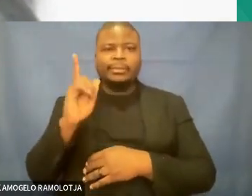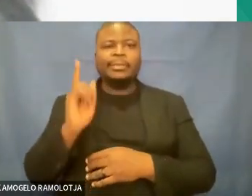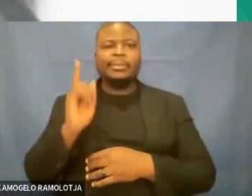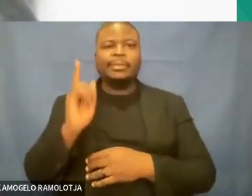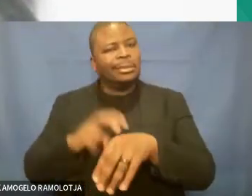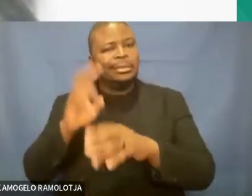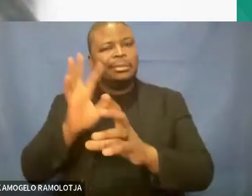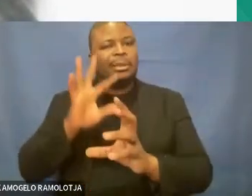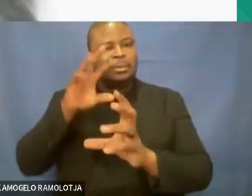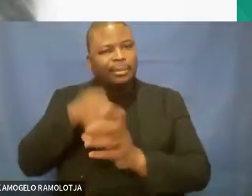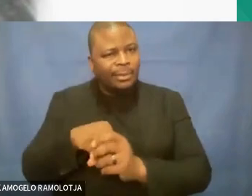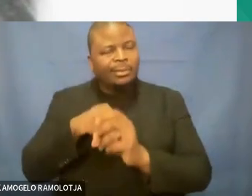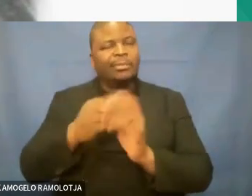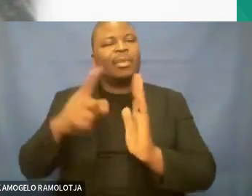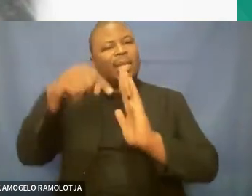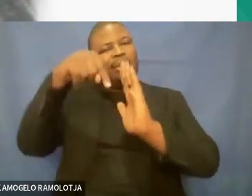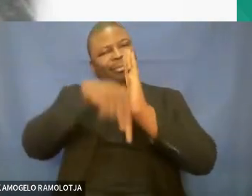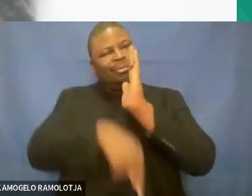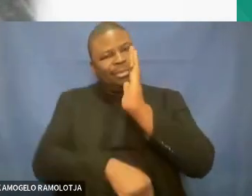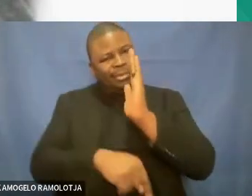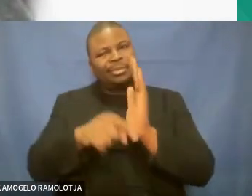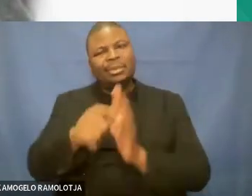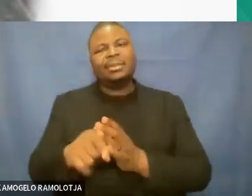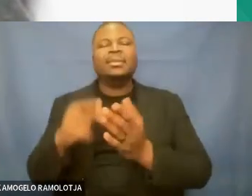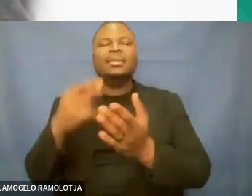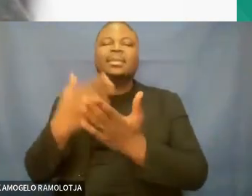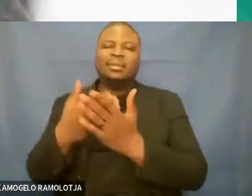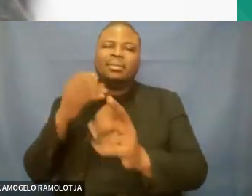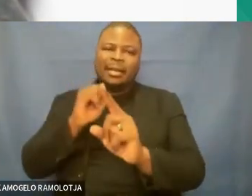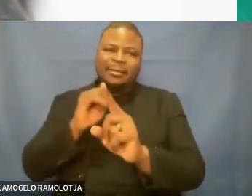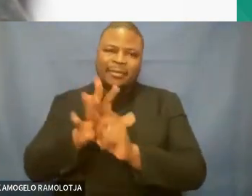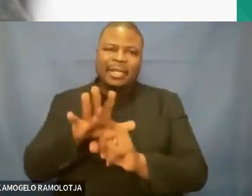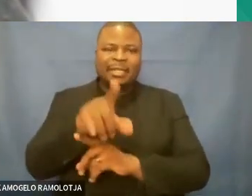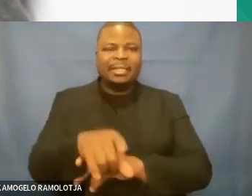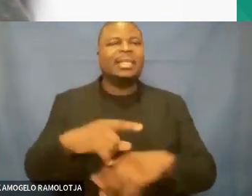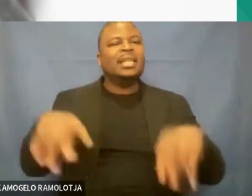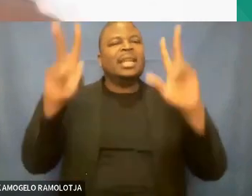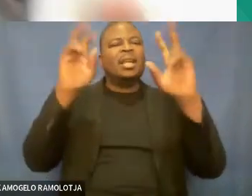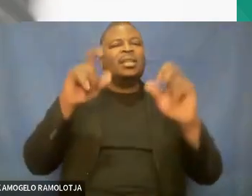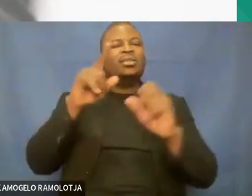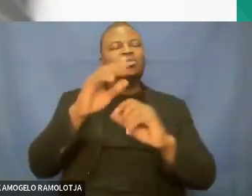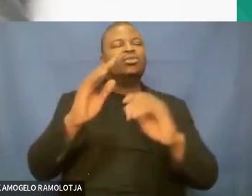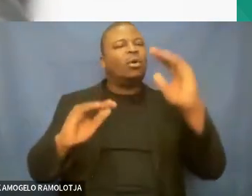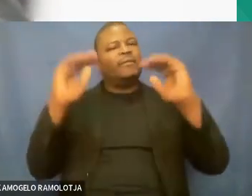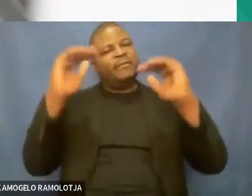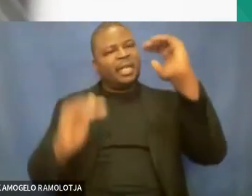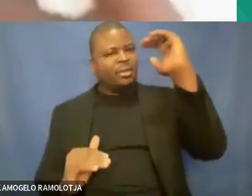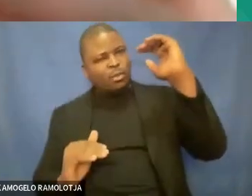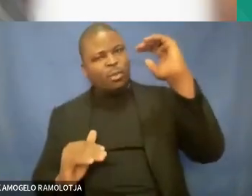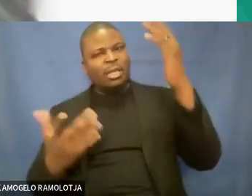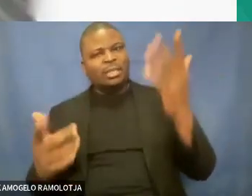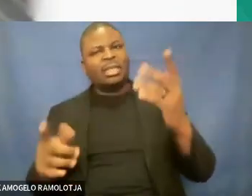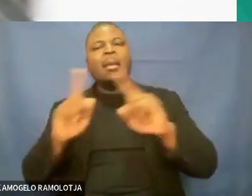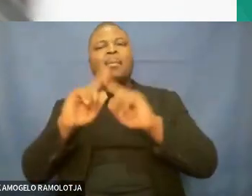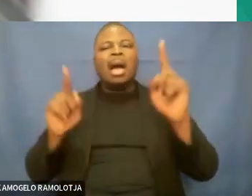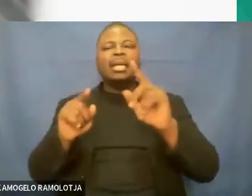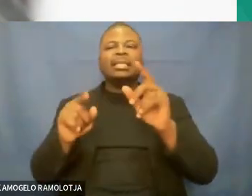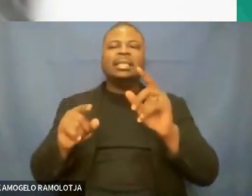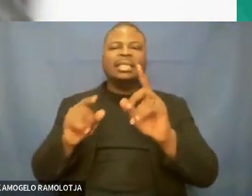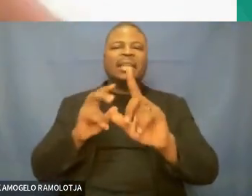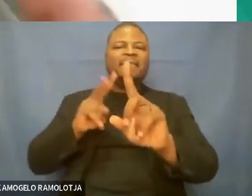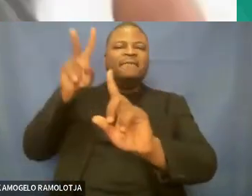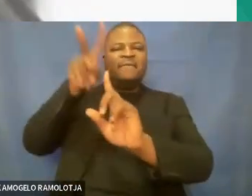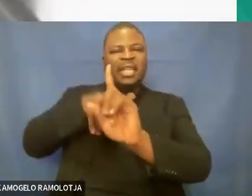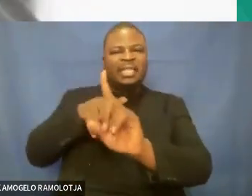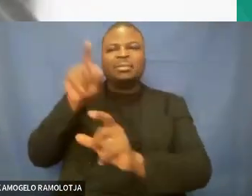you go deep and deal with exactly what are the issues of inequalities. You don't just blame the victims. You don't only look at the